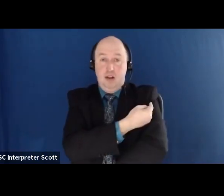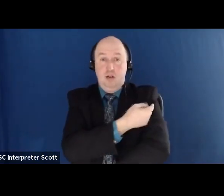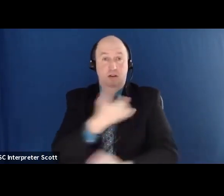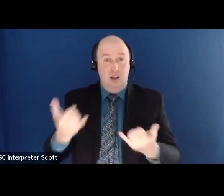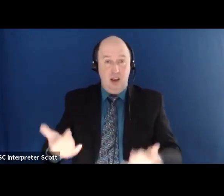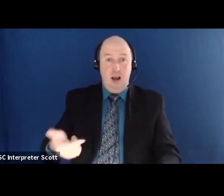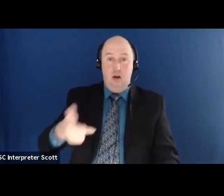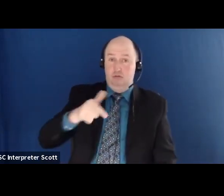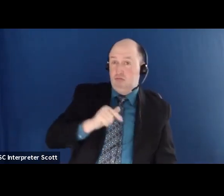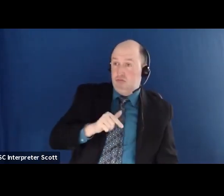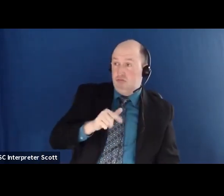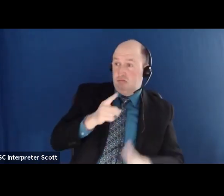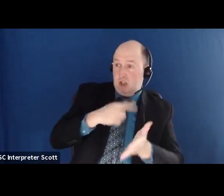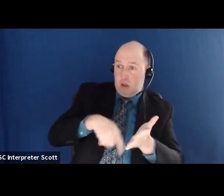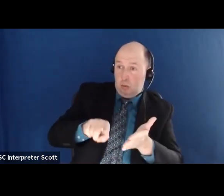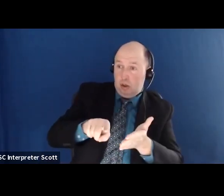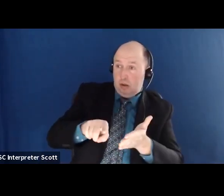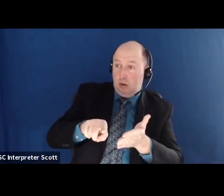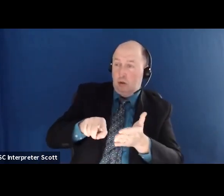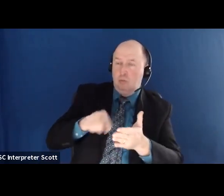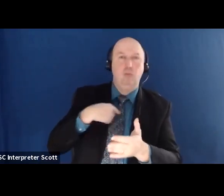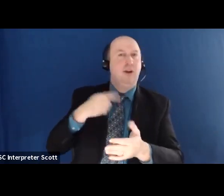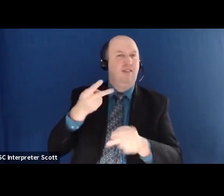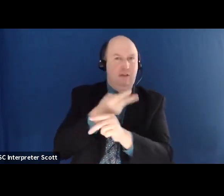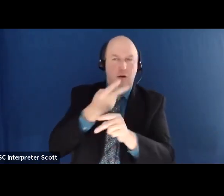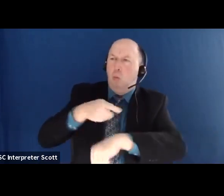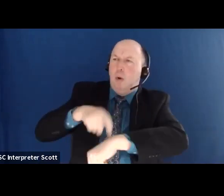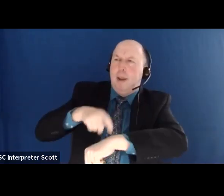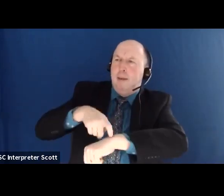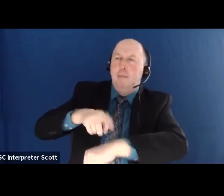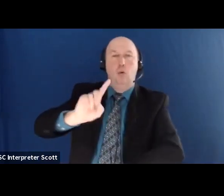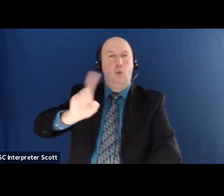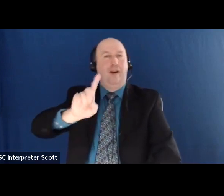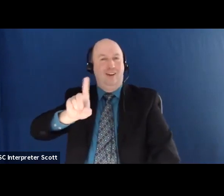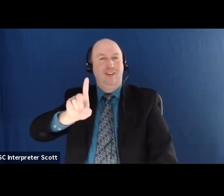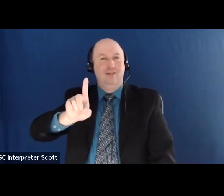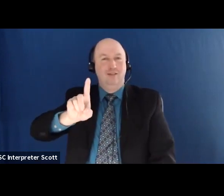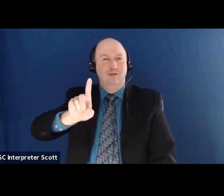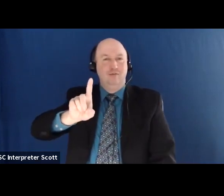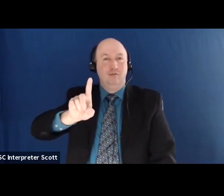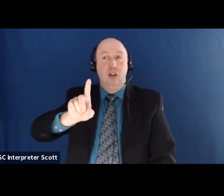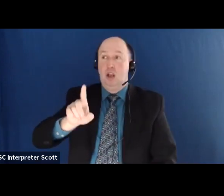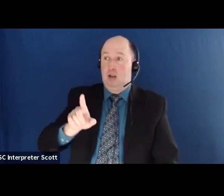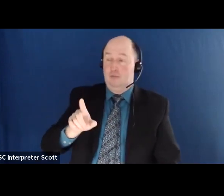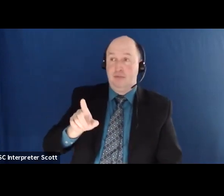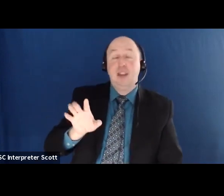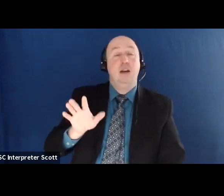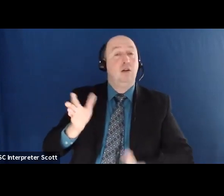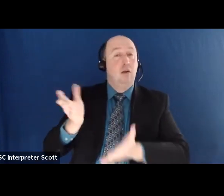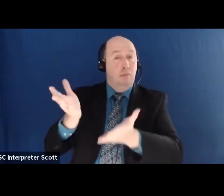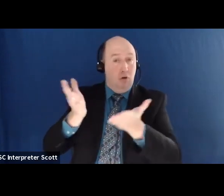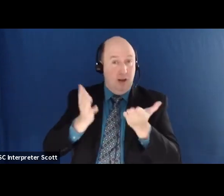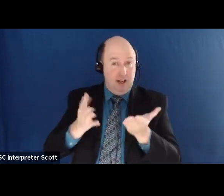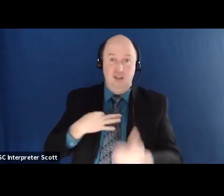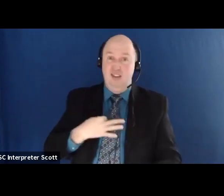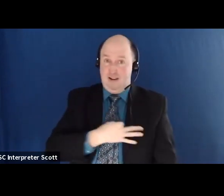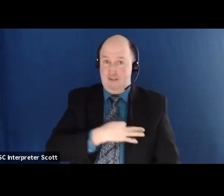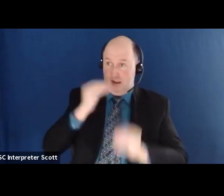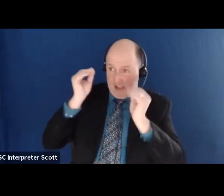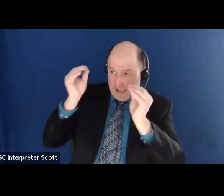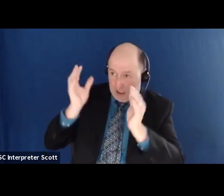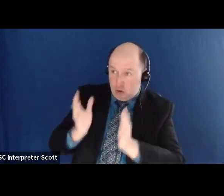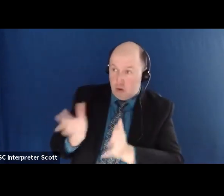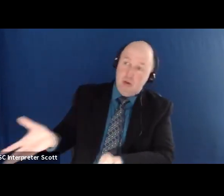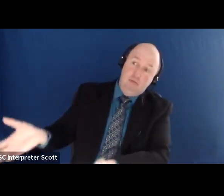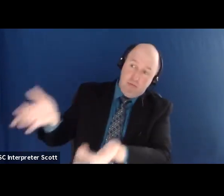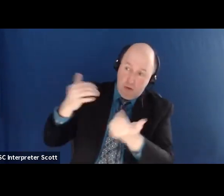now next week is figure out exactly what time and where. Bring us your students, or excuse me, your staff and your teachers,